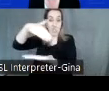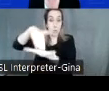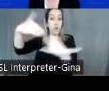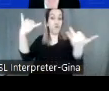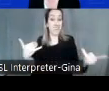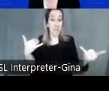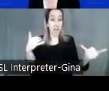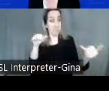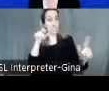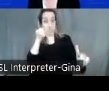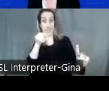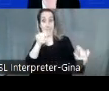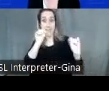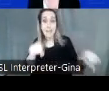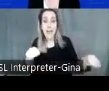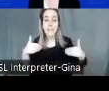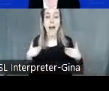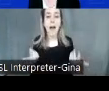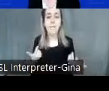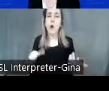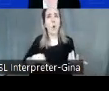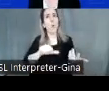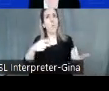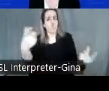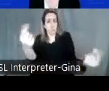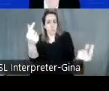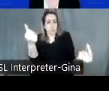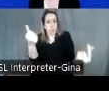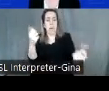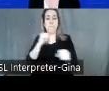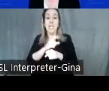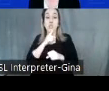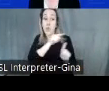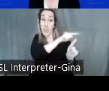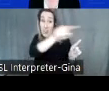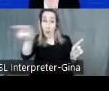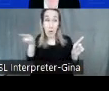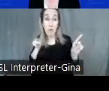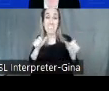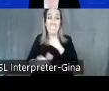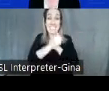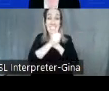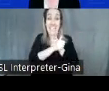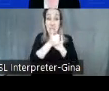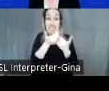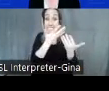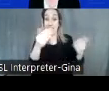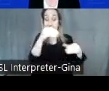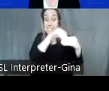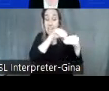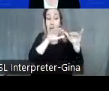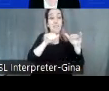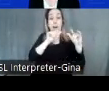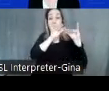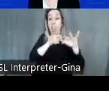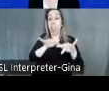the measures that will be taken to ensure that they will not contaminate the surrounding areas?